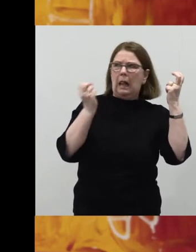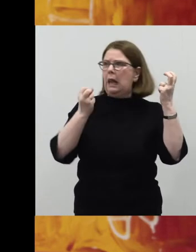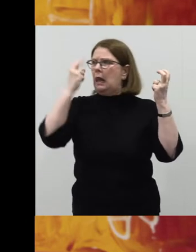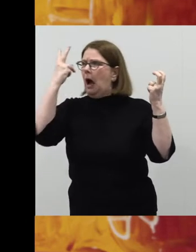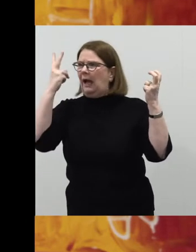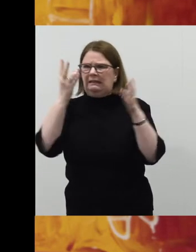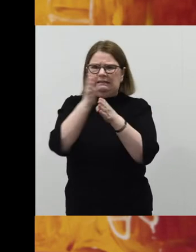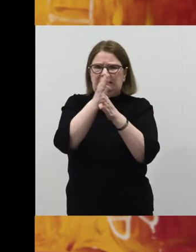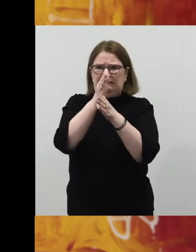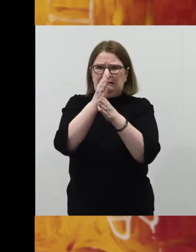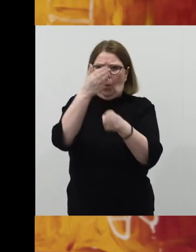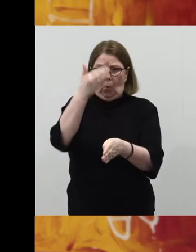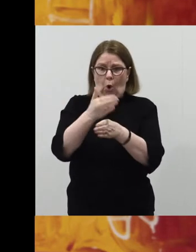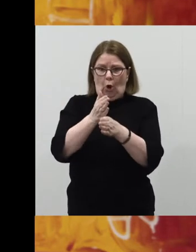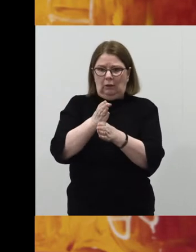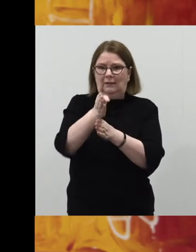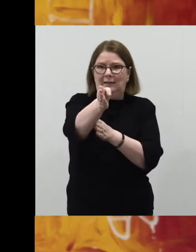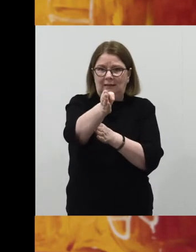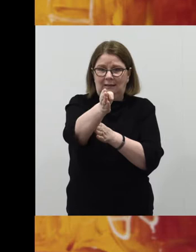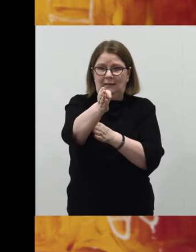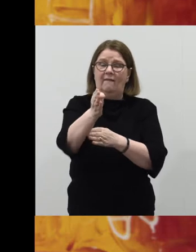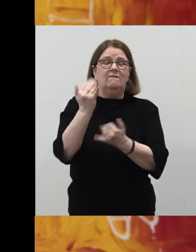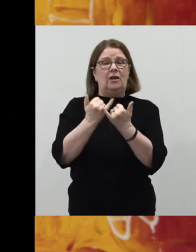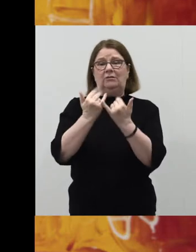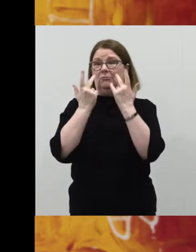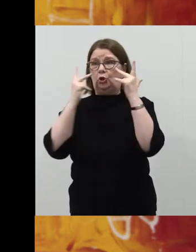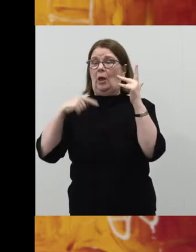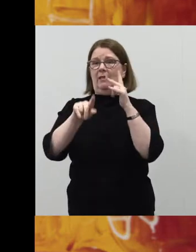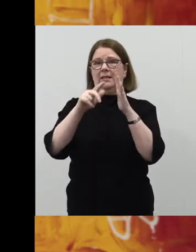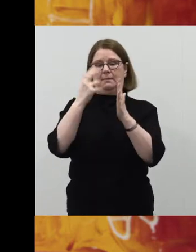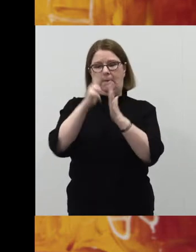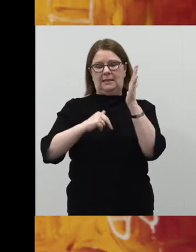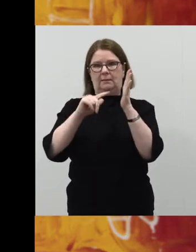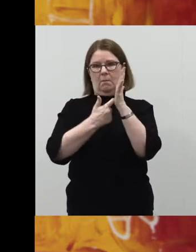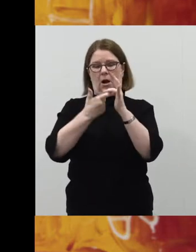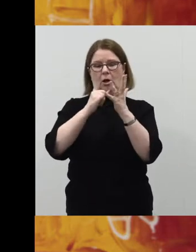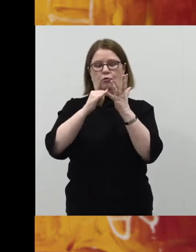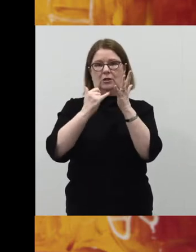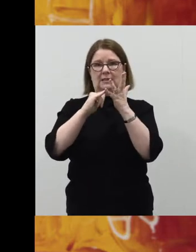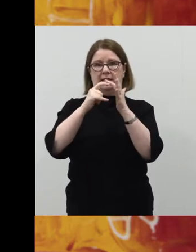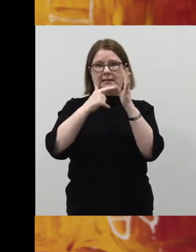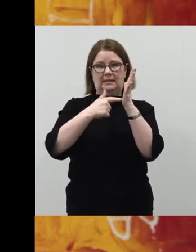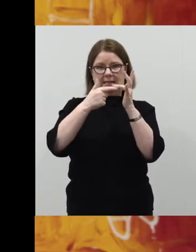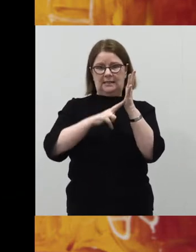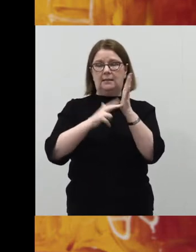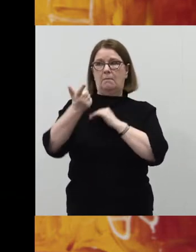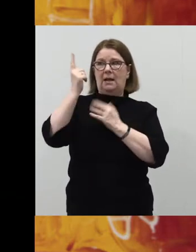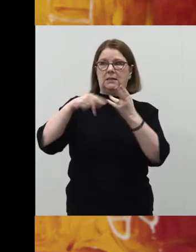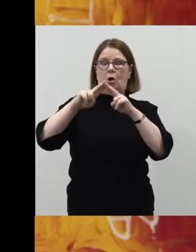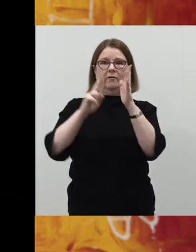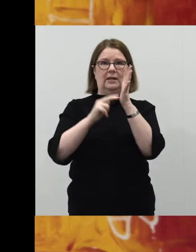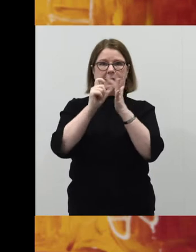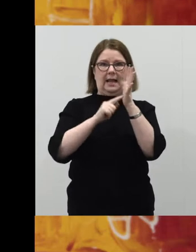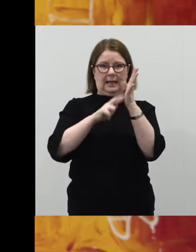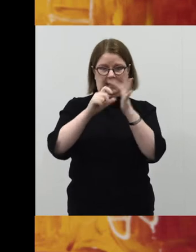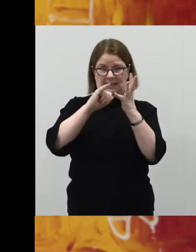dangers. Yet artists have always worked in that penumbral space, on the cusp between dark and light, so vividly